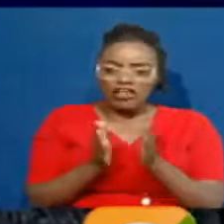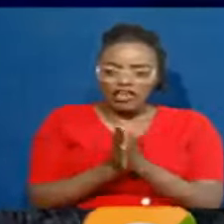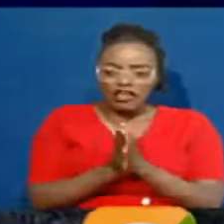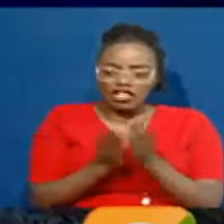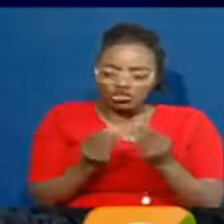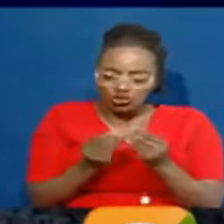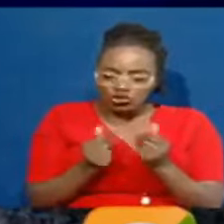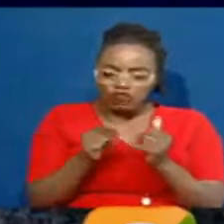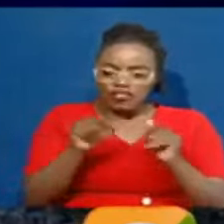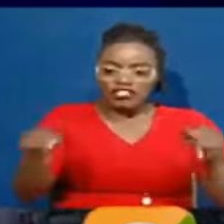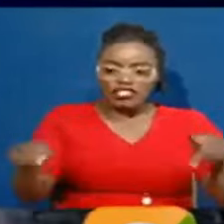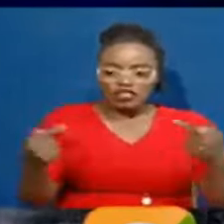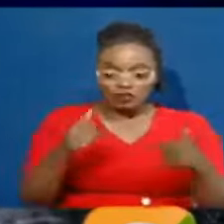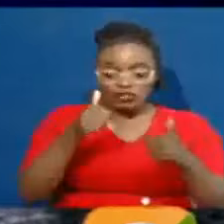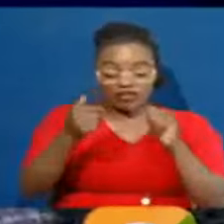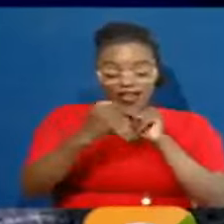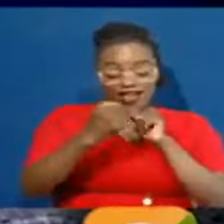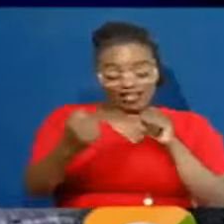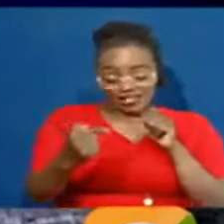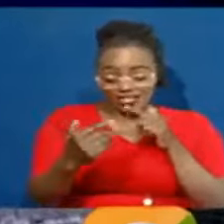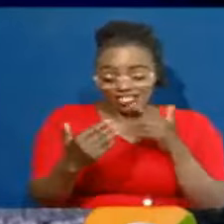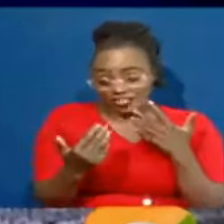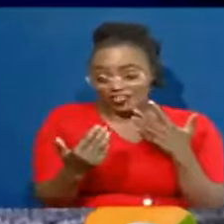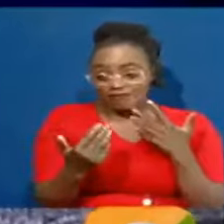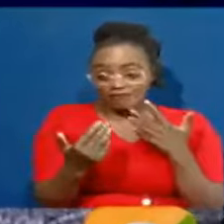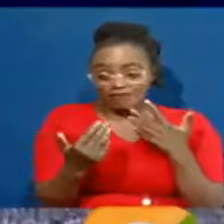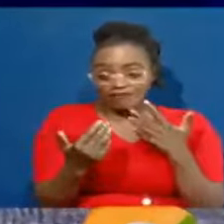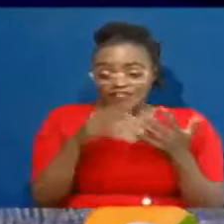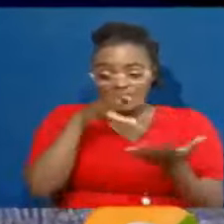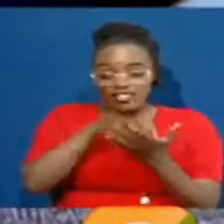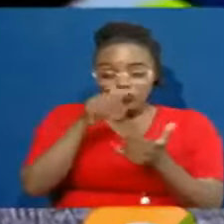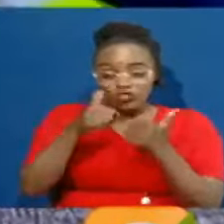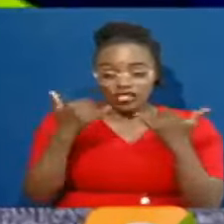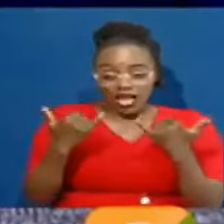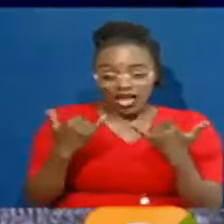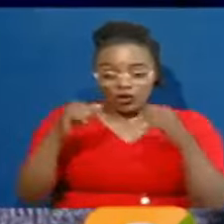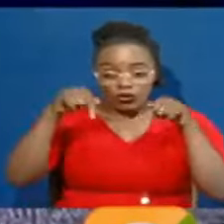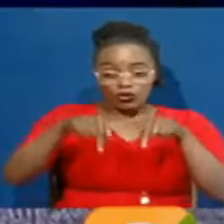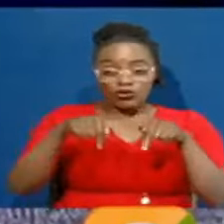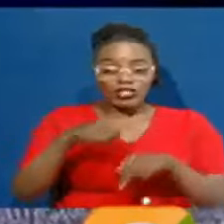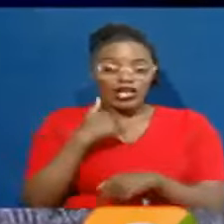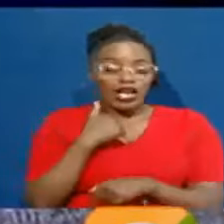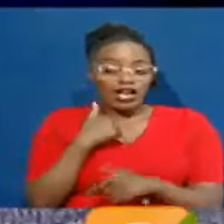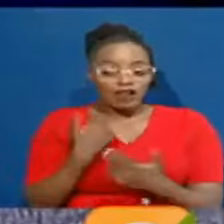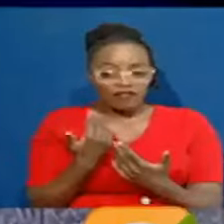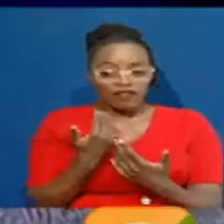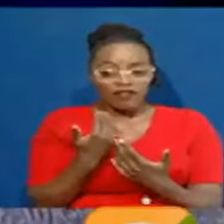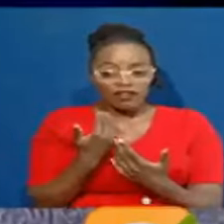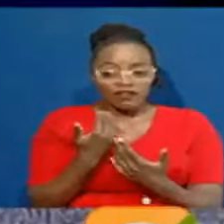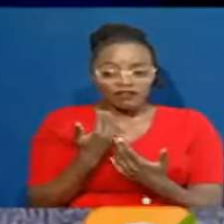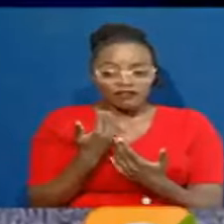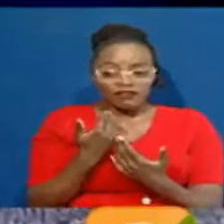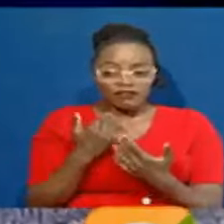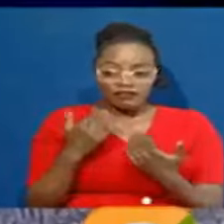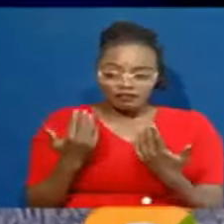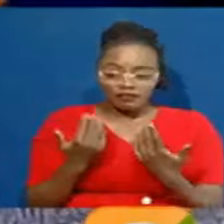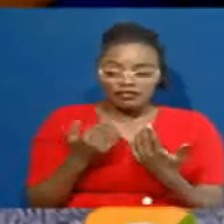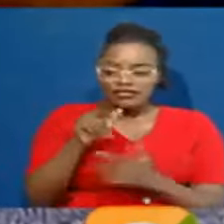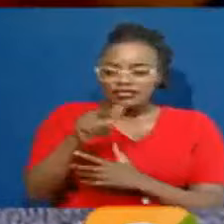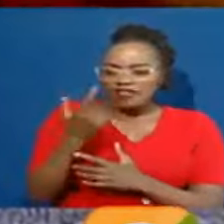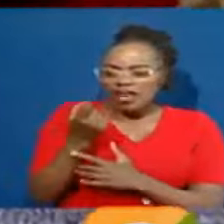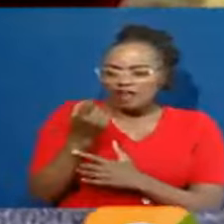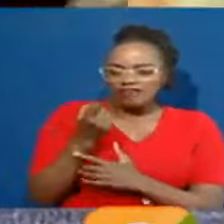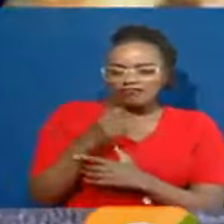solve disputes against the situation that we have today, that one